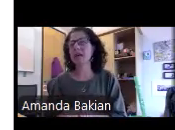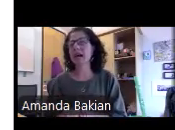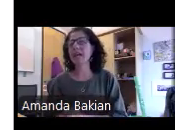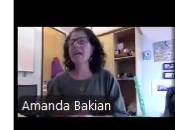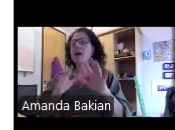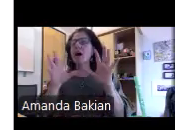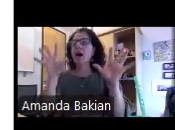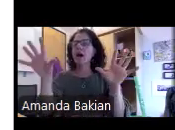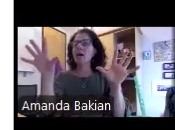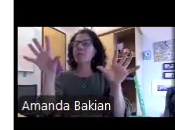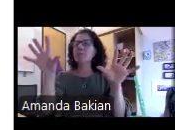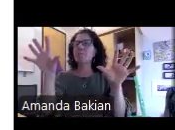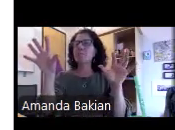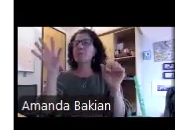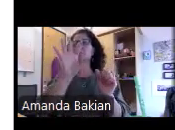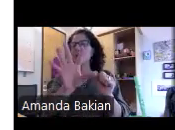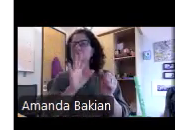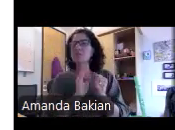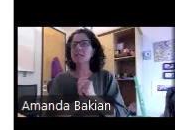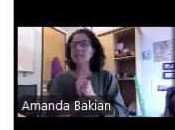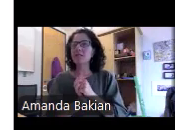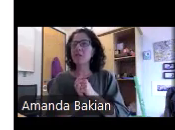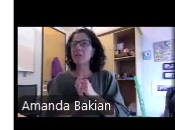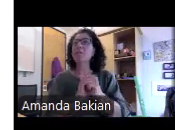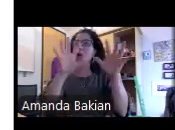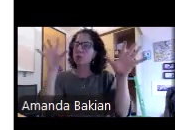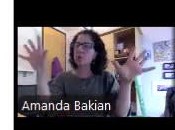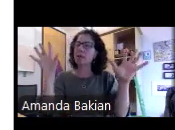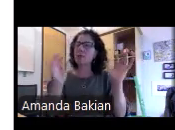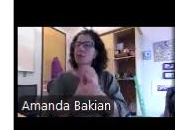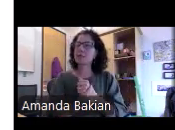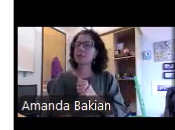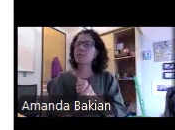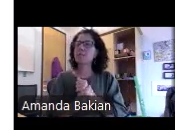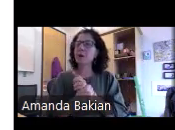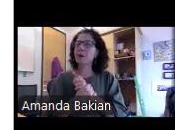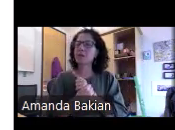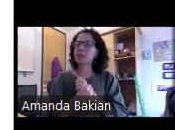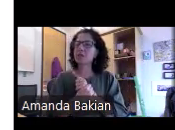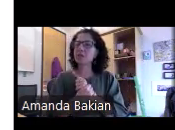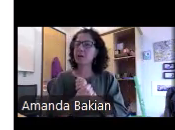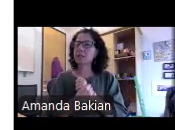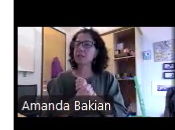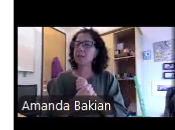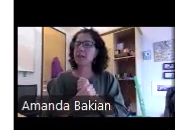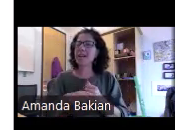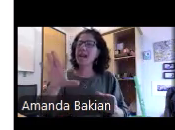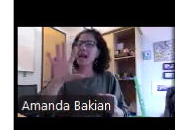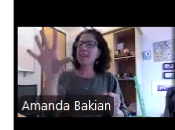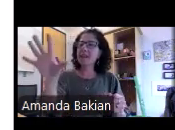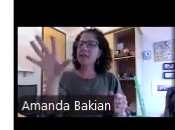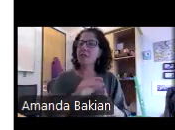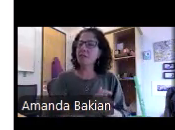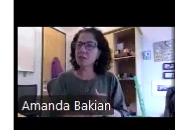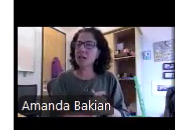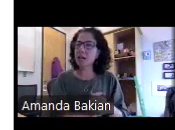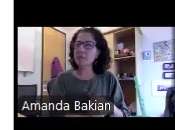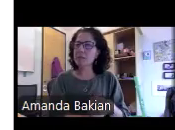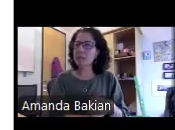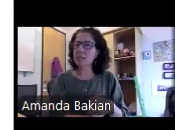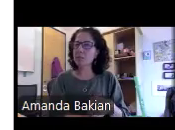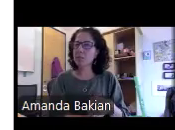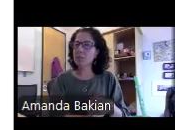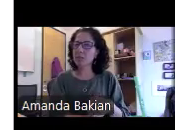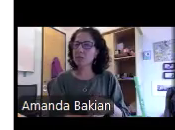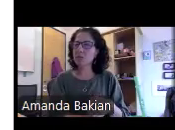be clear about that. But so you can see from the map, though, what parts of the country participate. And then for the first